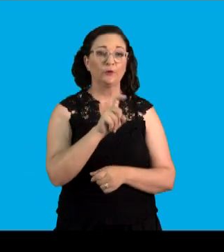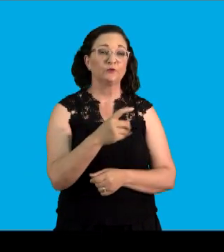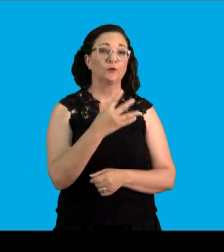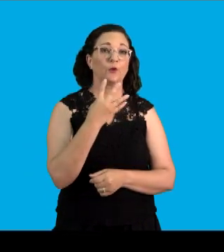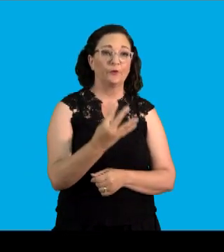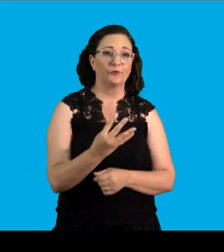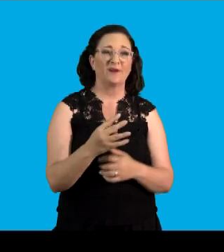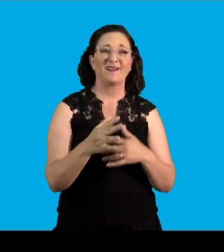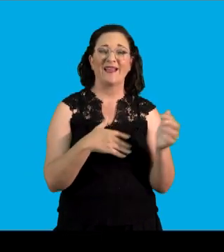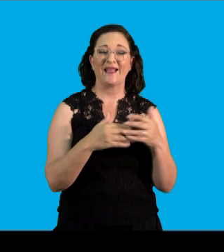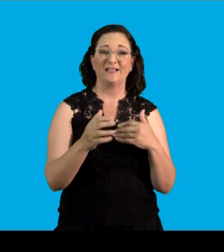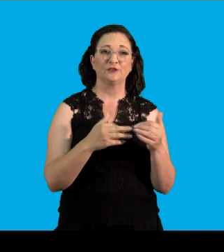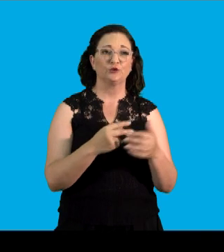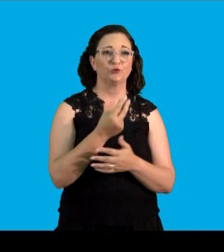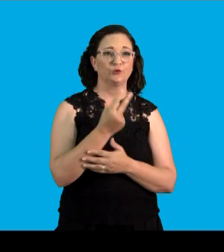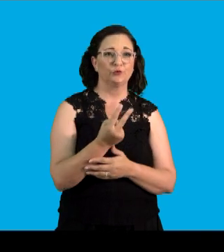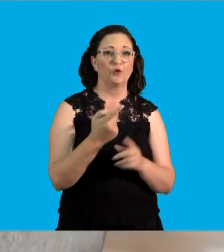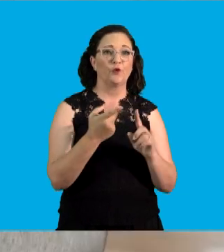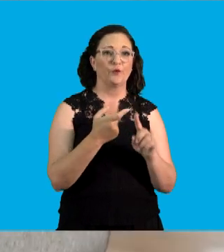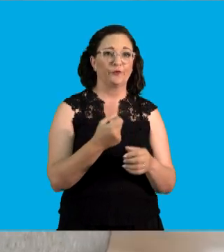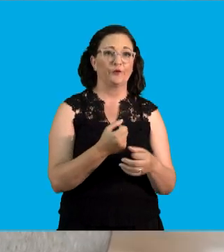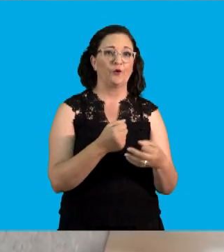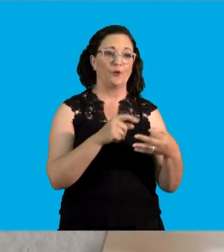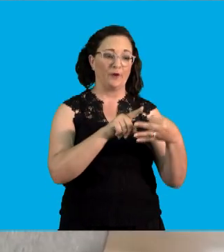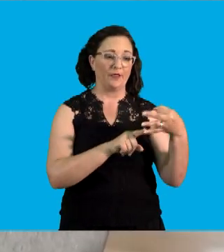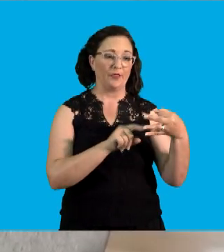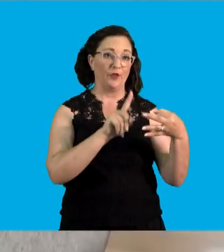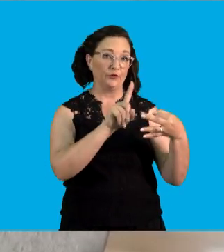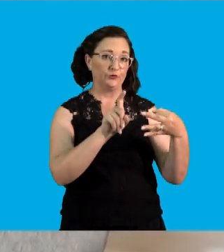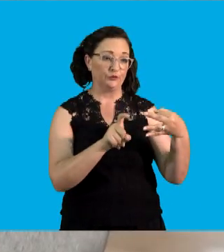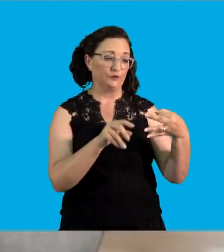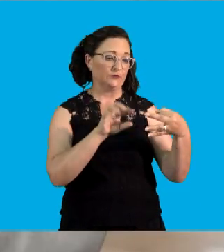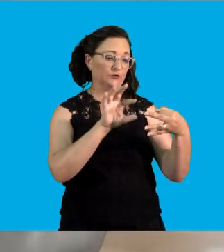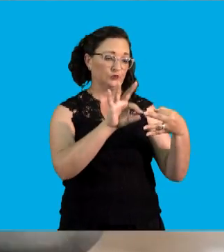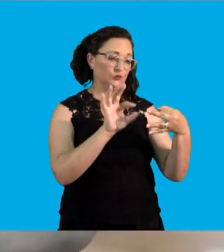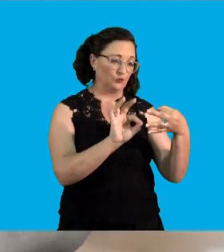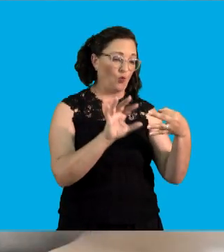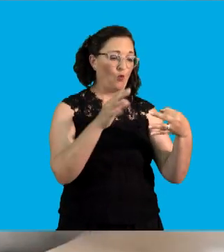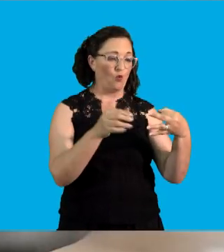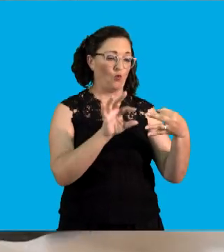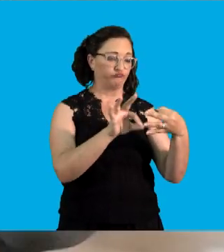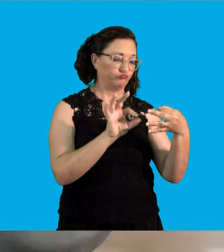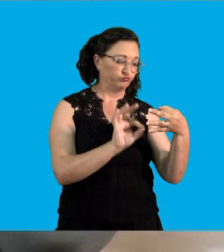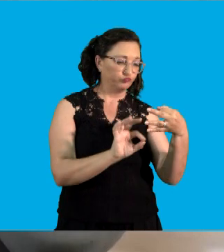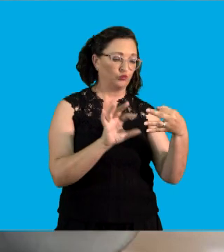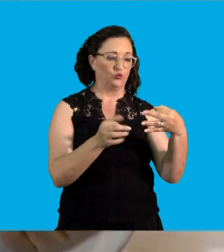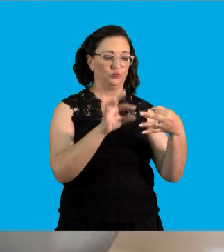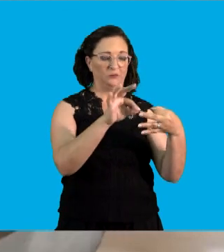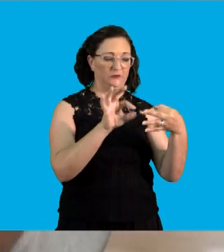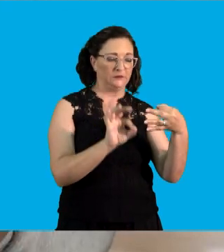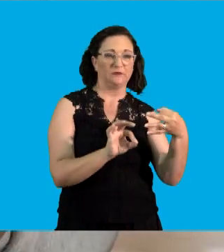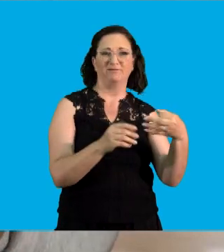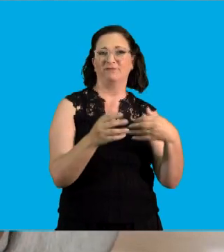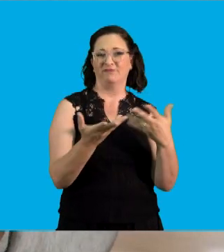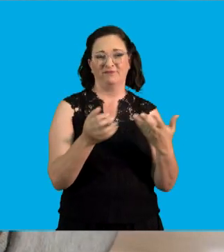Remember, you answer any 2 from the 3 questions. So it is totally up to you if you're going to do question 4, question 3, question 2